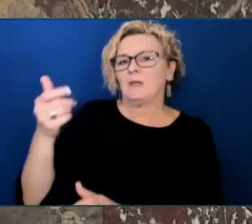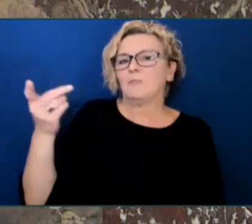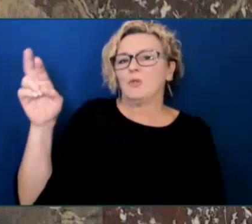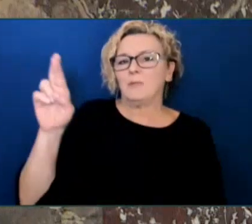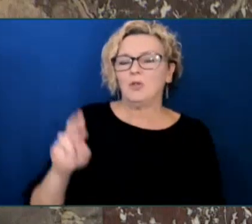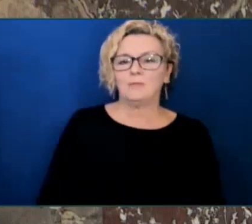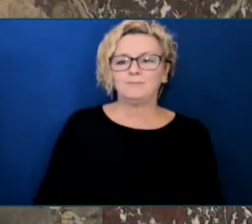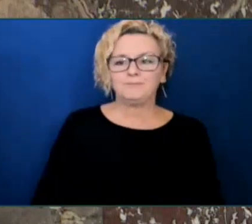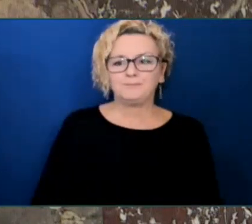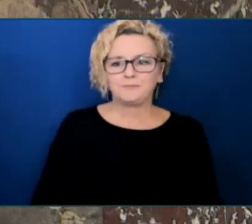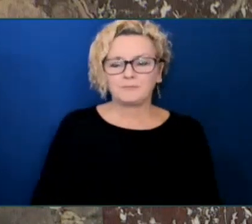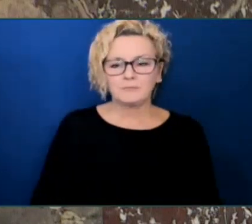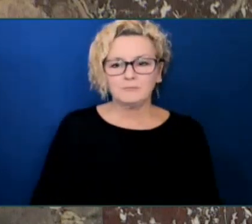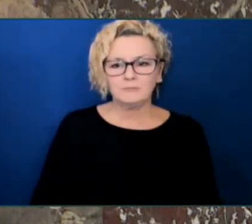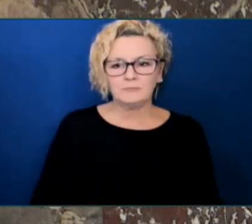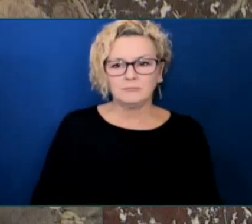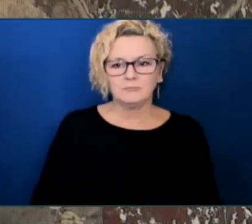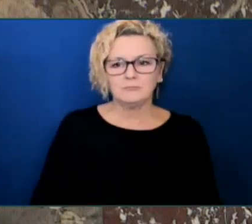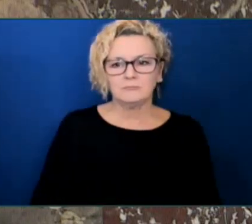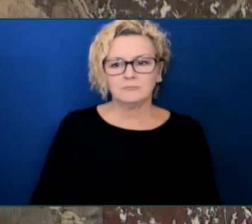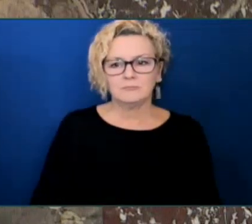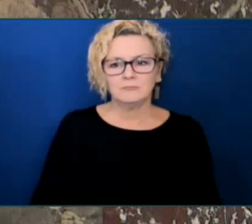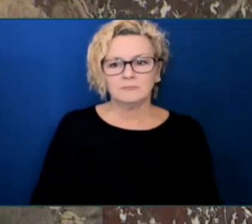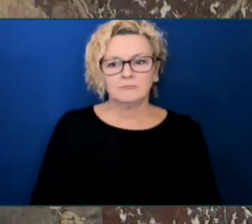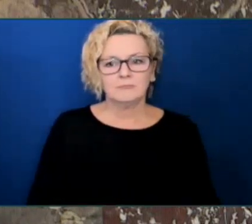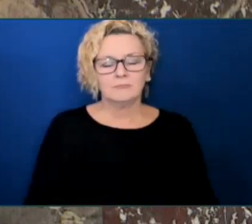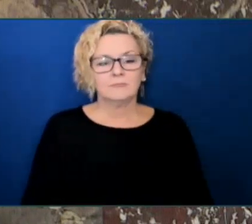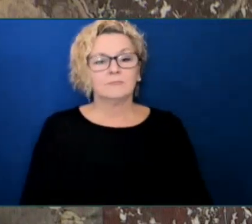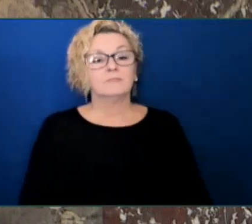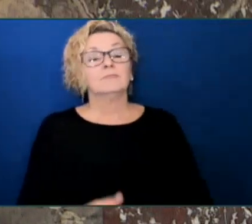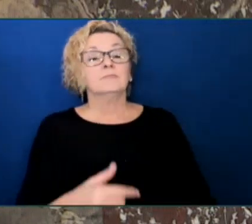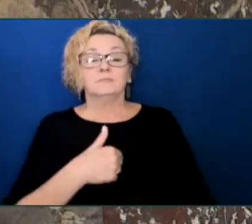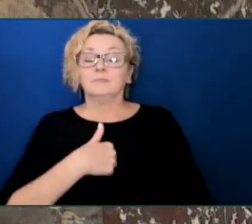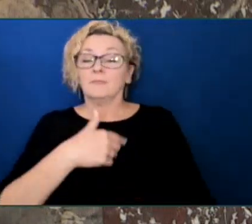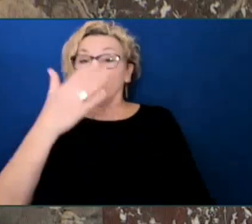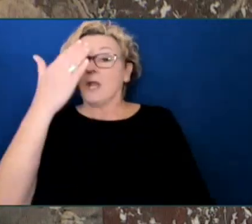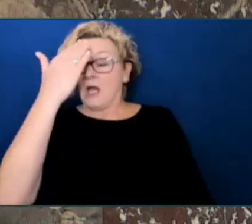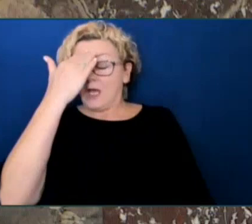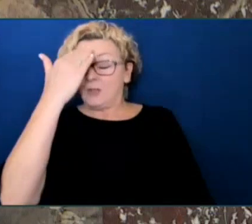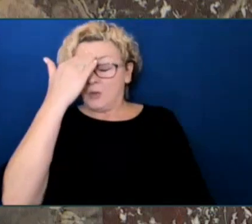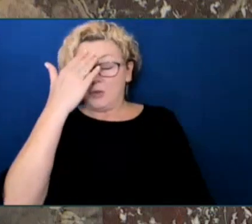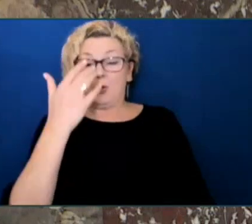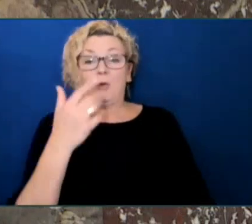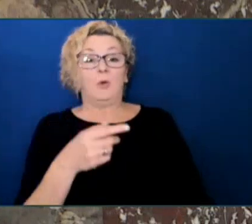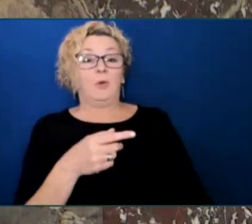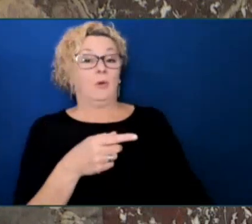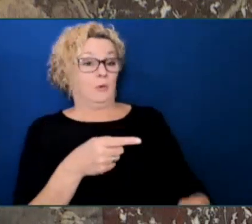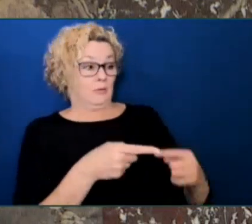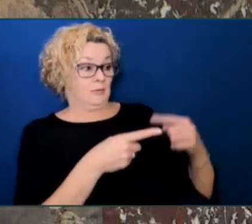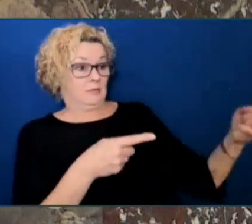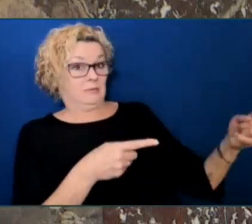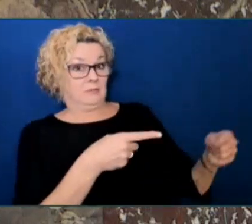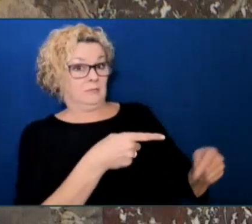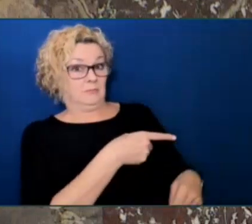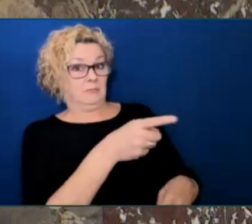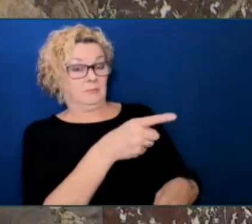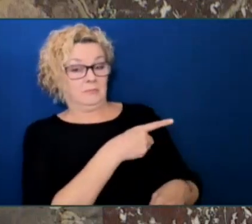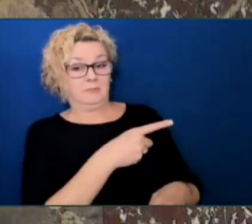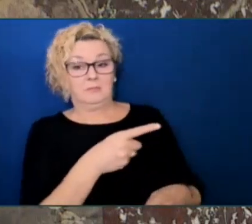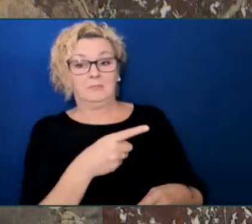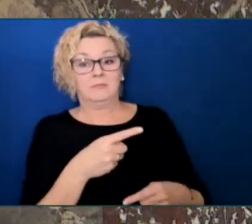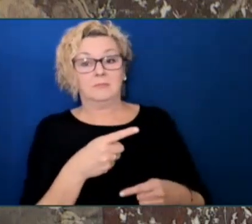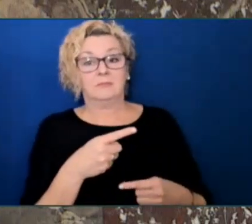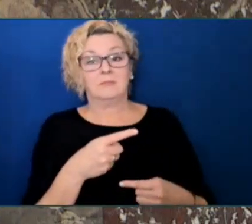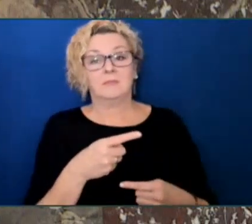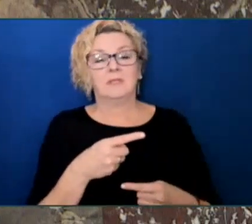I know that the other side of the House is desperate to justify their about-face on climate action.